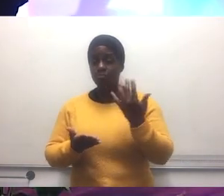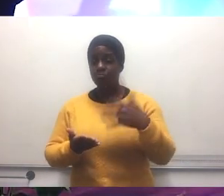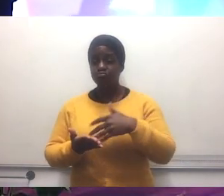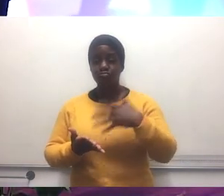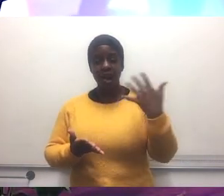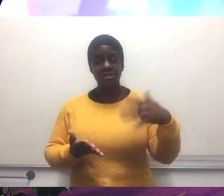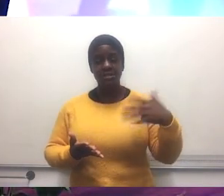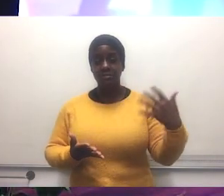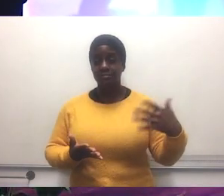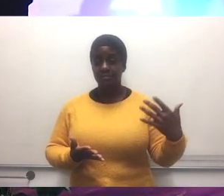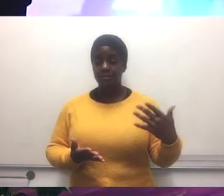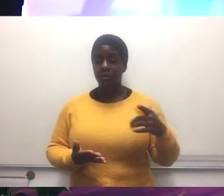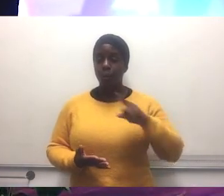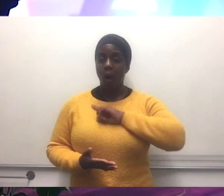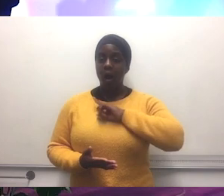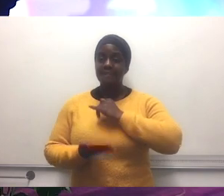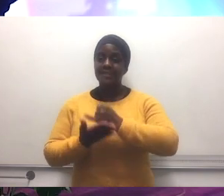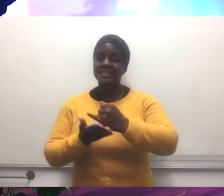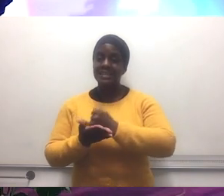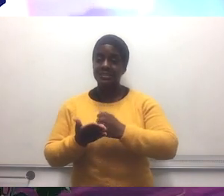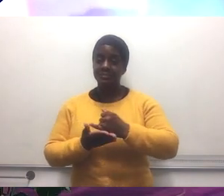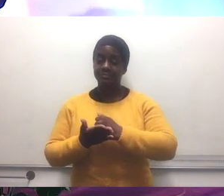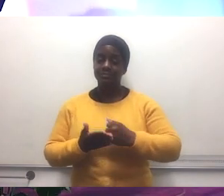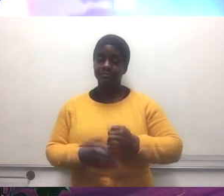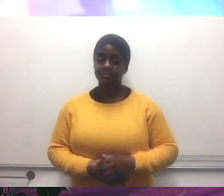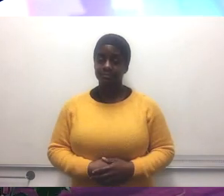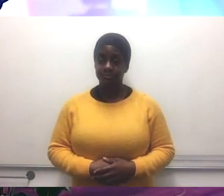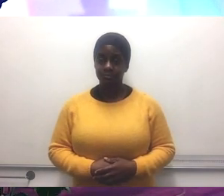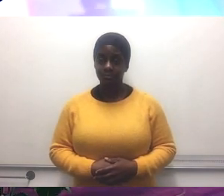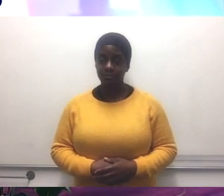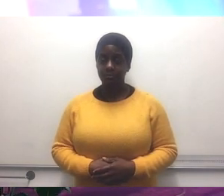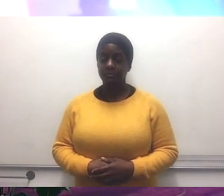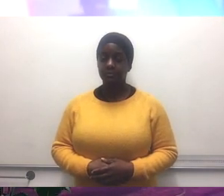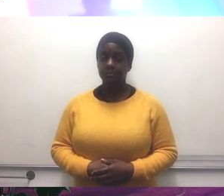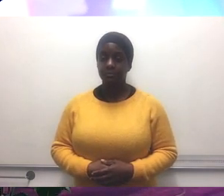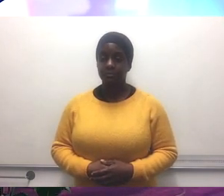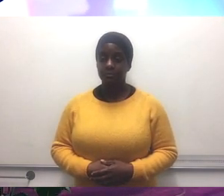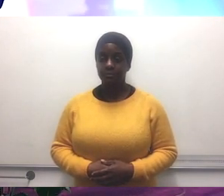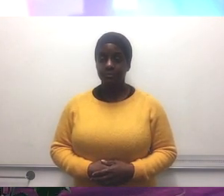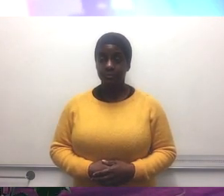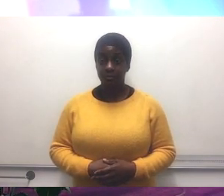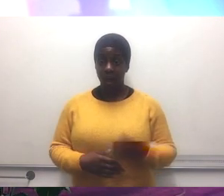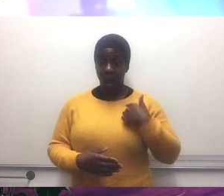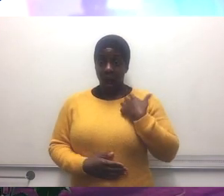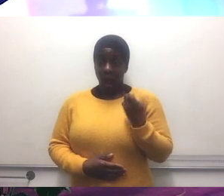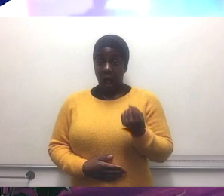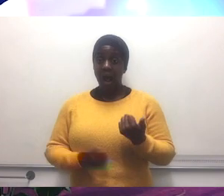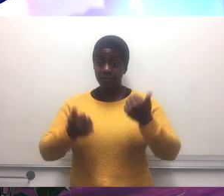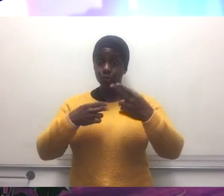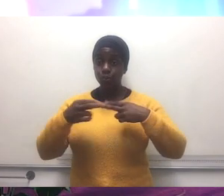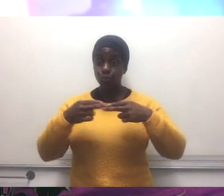Tonight, believers, and those of you listening to me, I've come by with good news for you